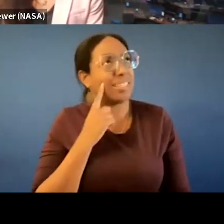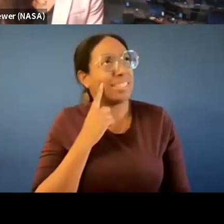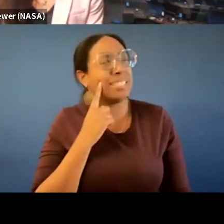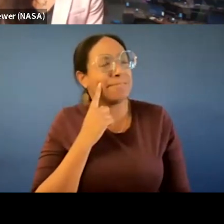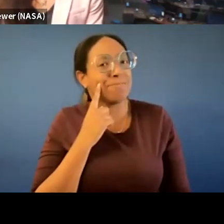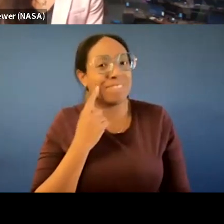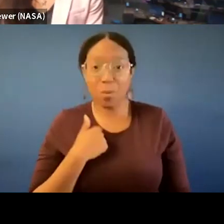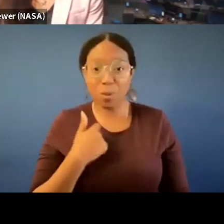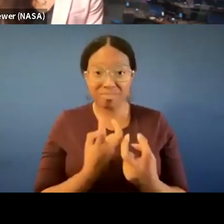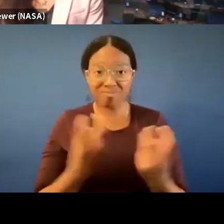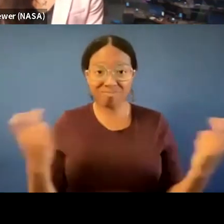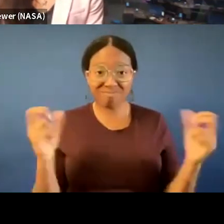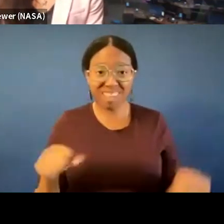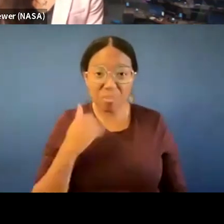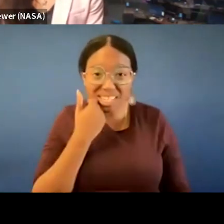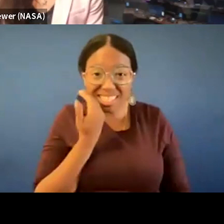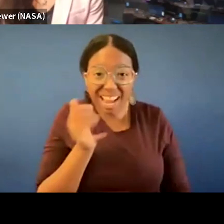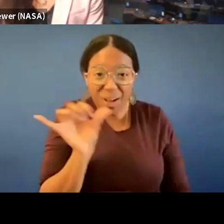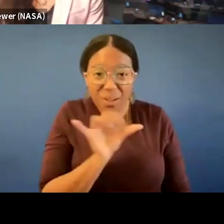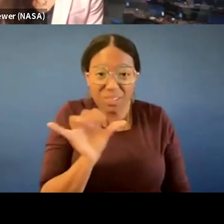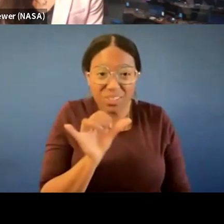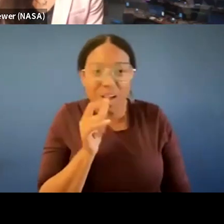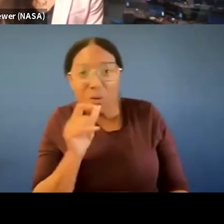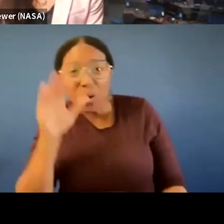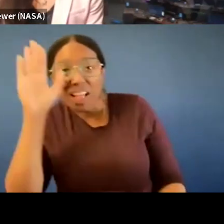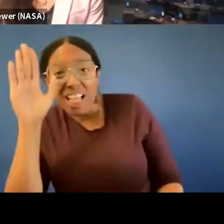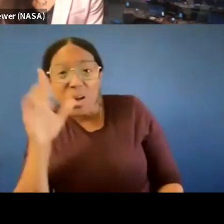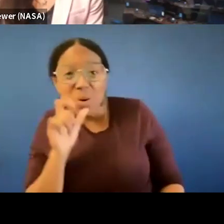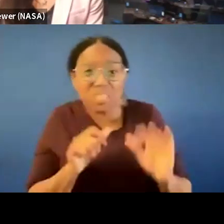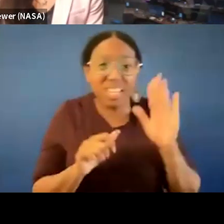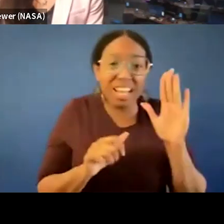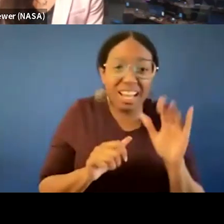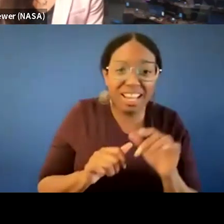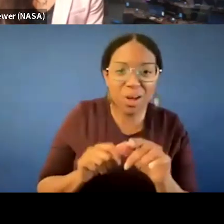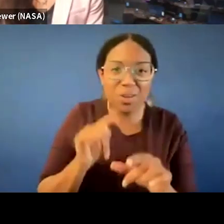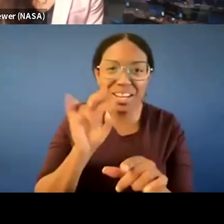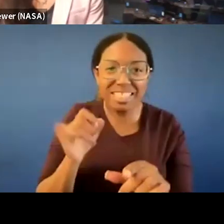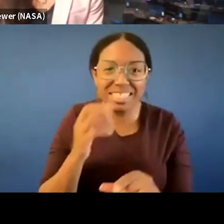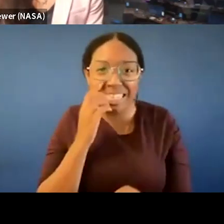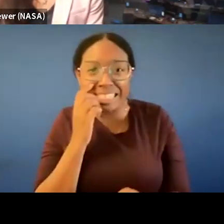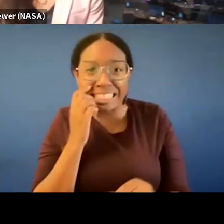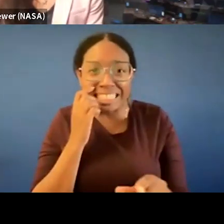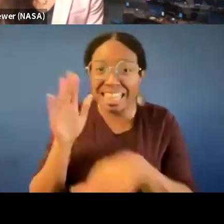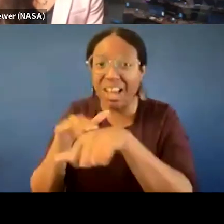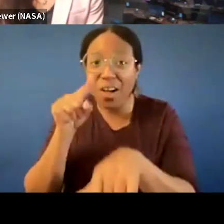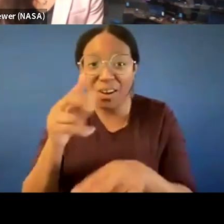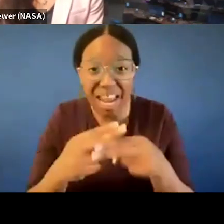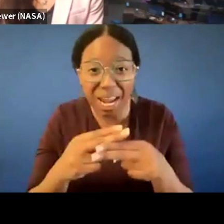shy too, right? We all sort of took a minute and we're like, oh, who's going to raise their hand first? Poor Tracy scratched her nose. And then she gets called on.